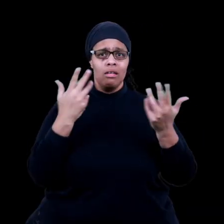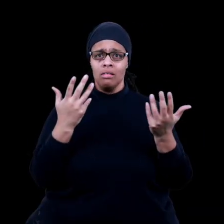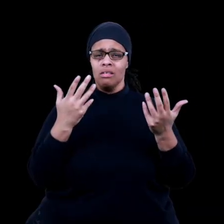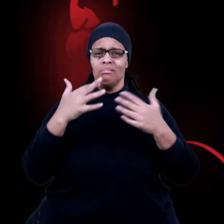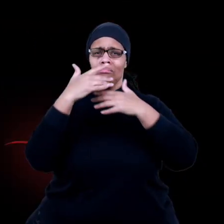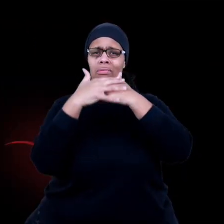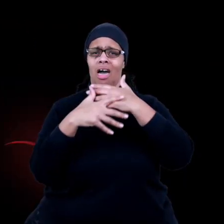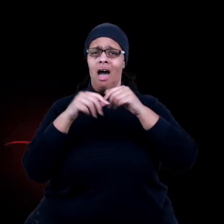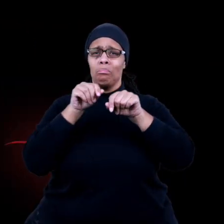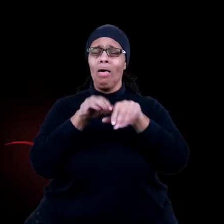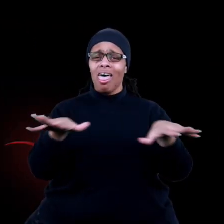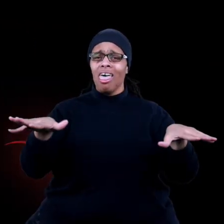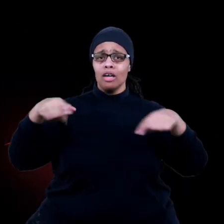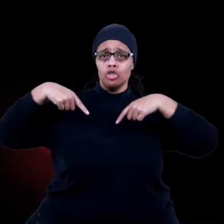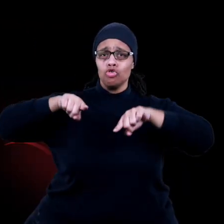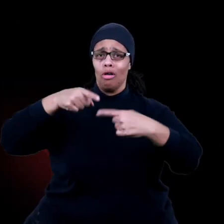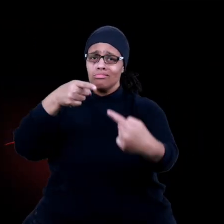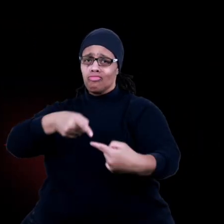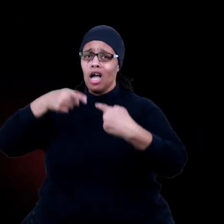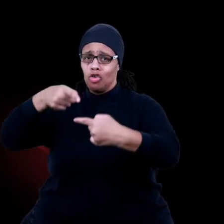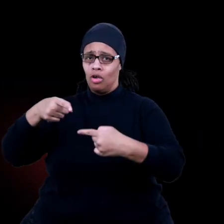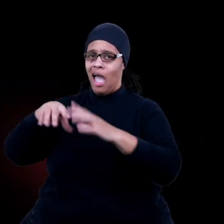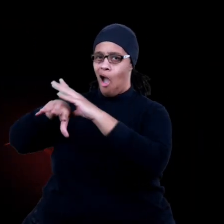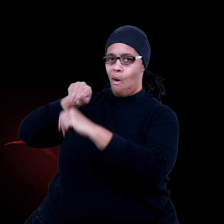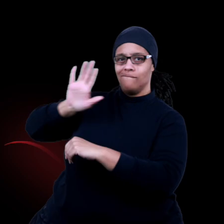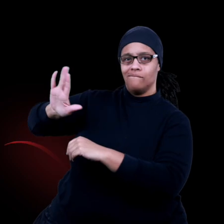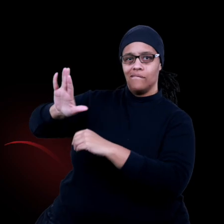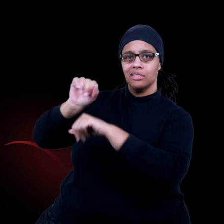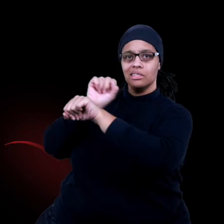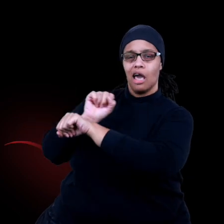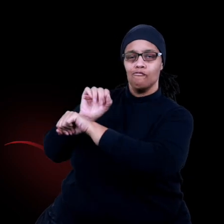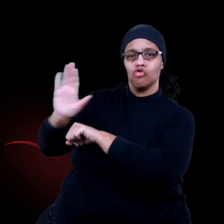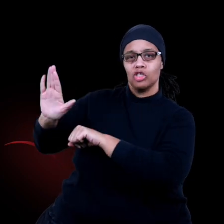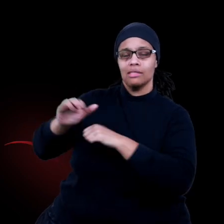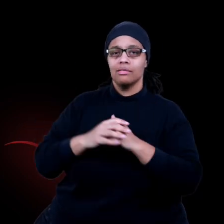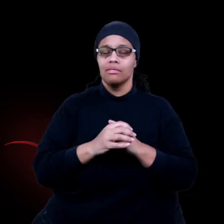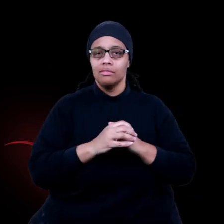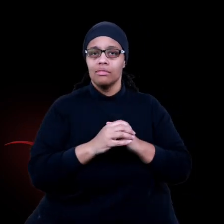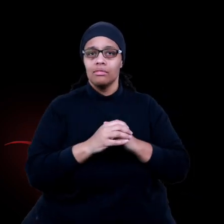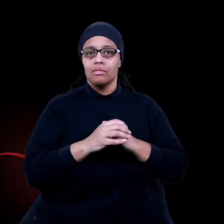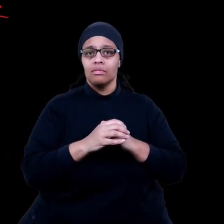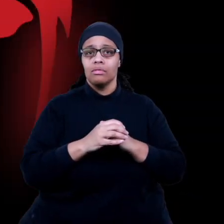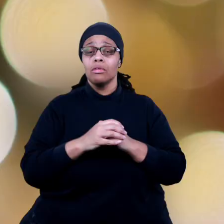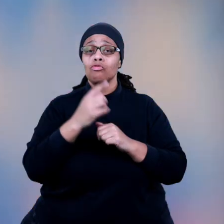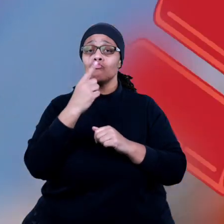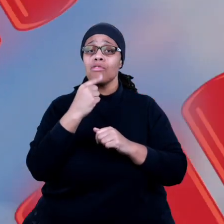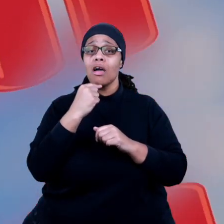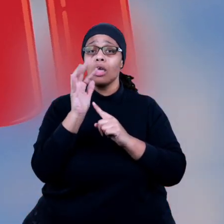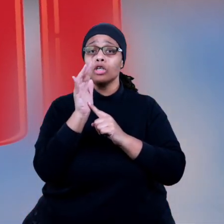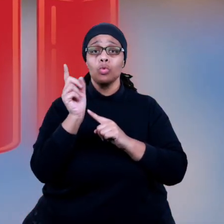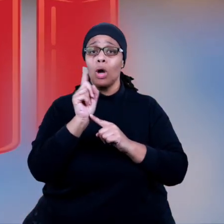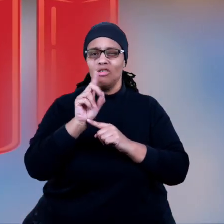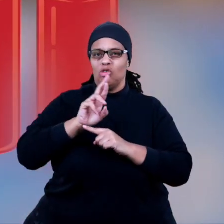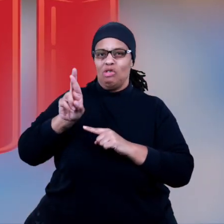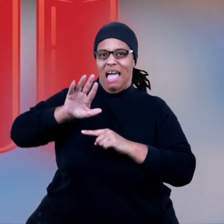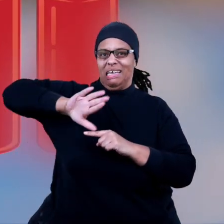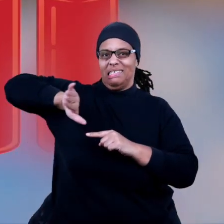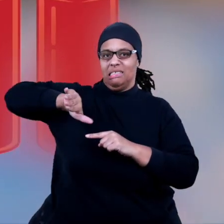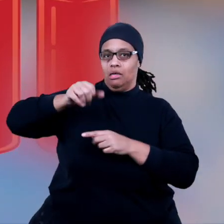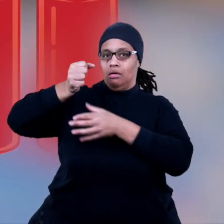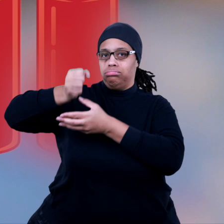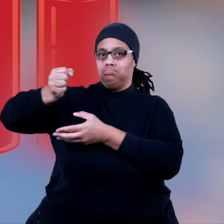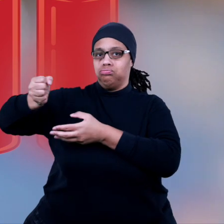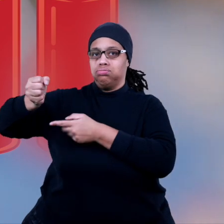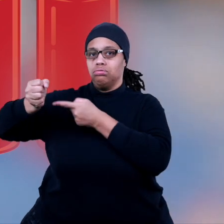And red represents the blood that was shed in the struggle out of slavery. 3 red candles